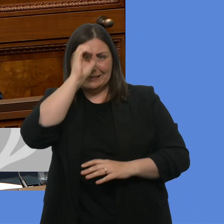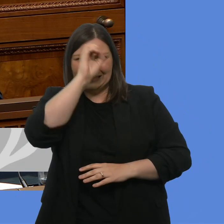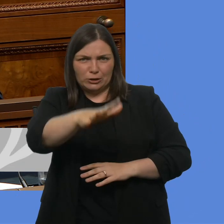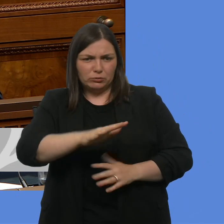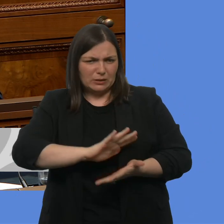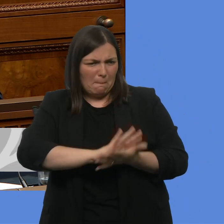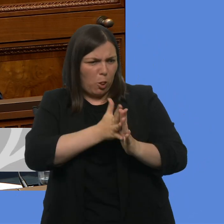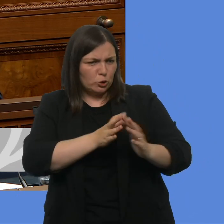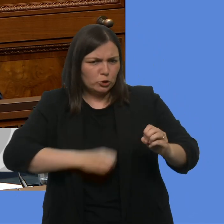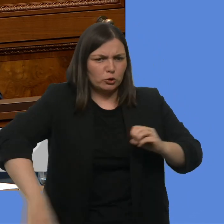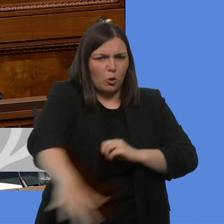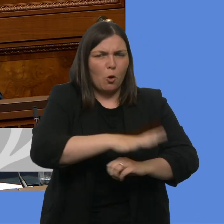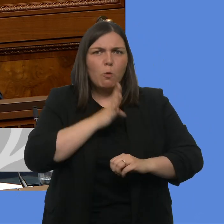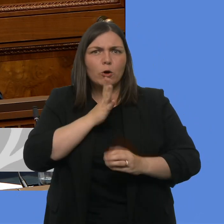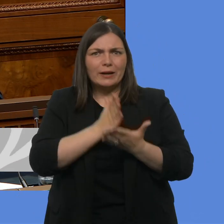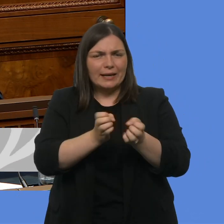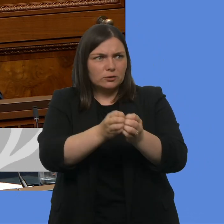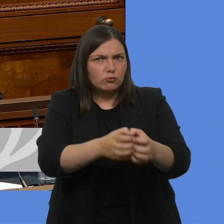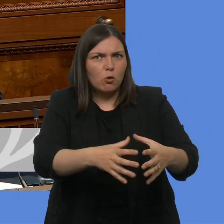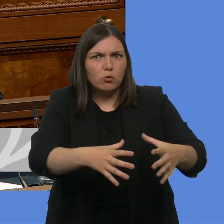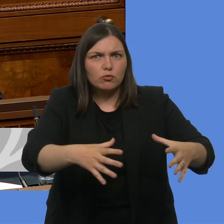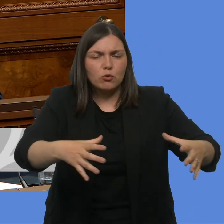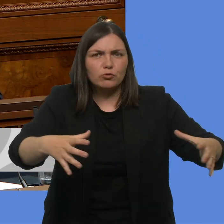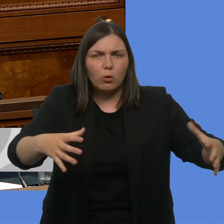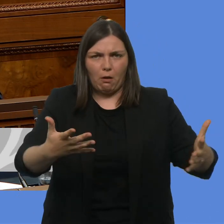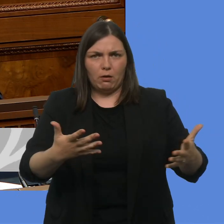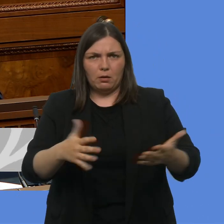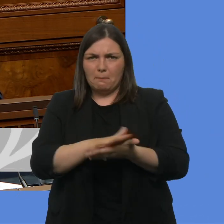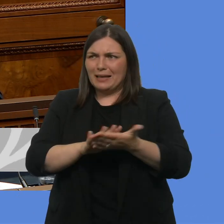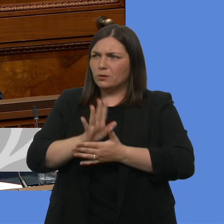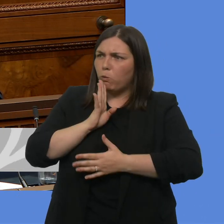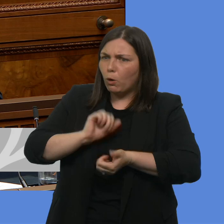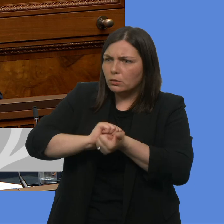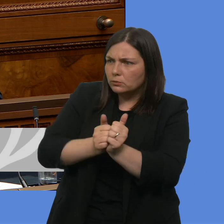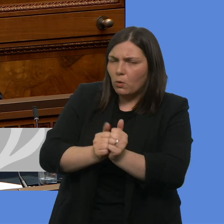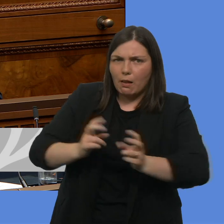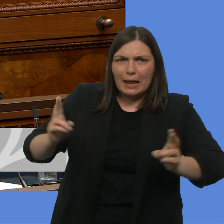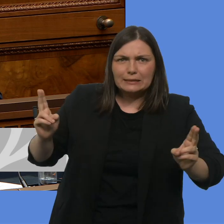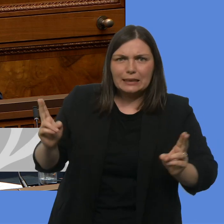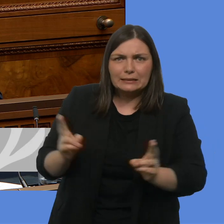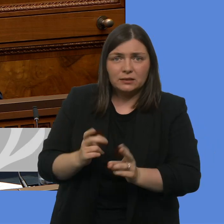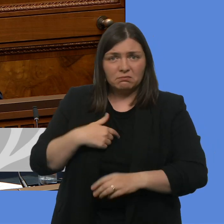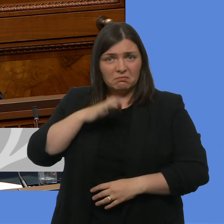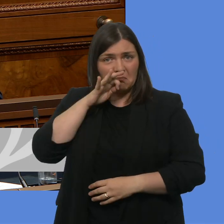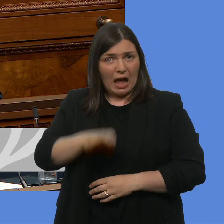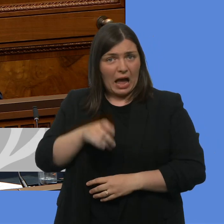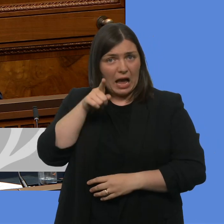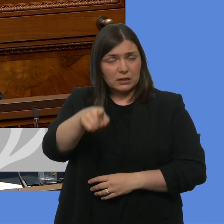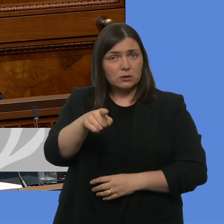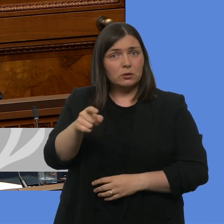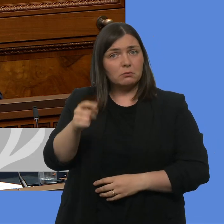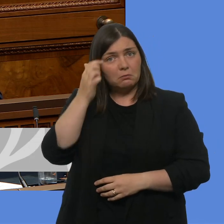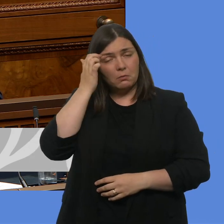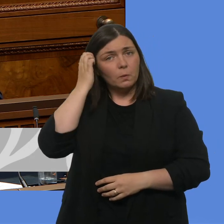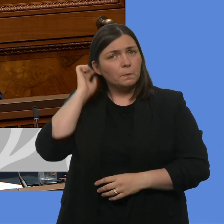production, with the annual tonnage of that down. Would the Minister agree with the assertion of a whistleblower to me who said